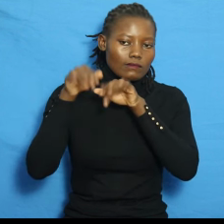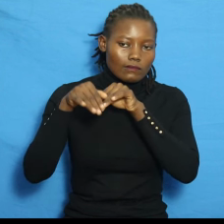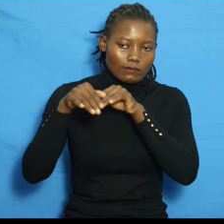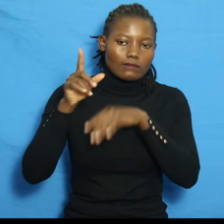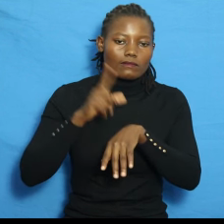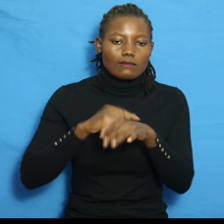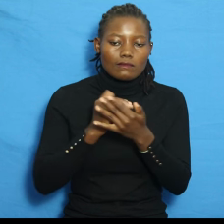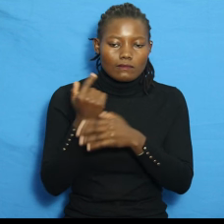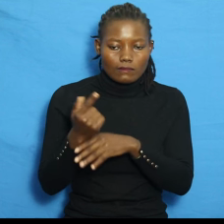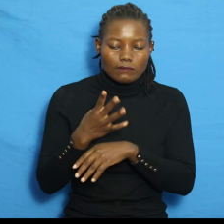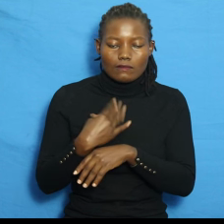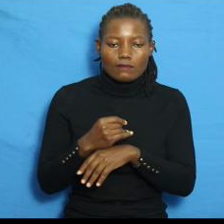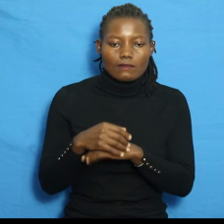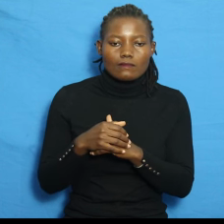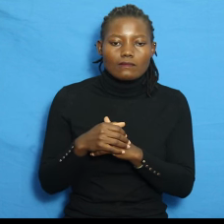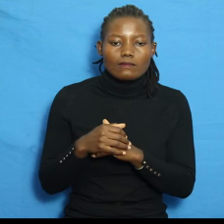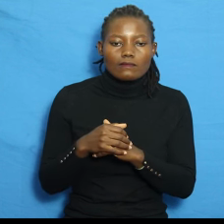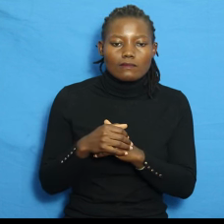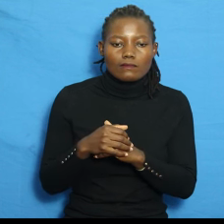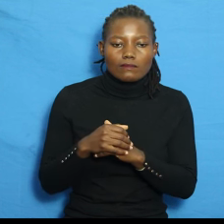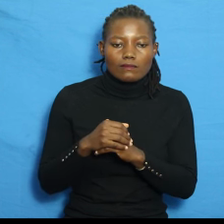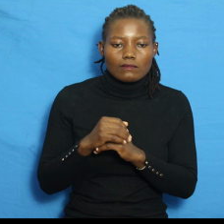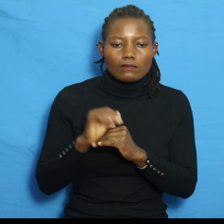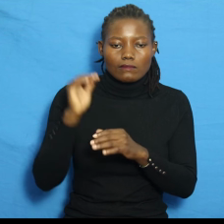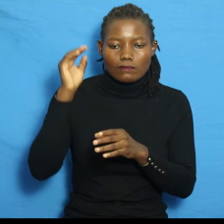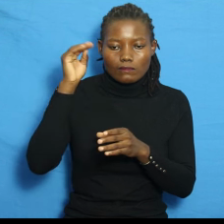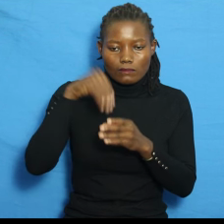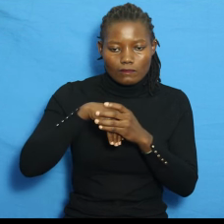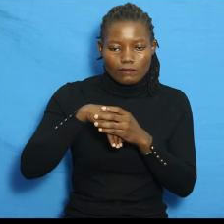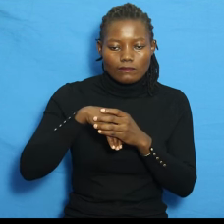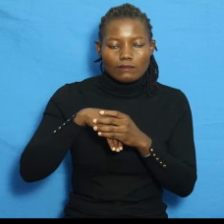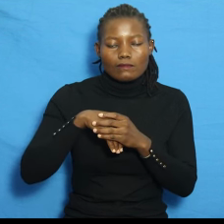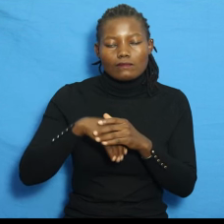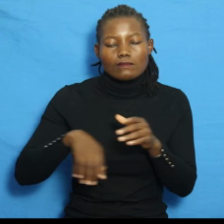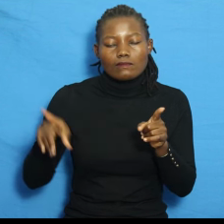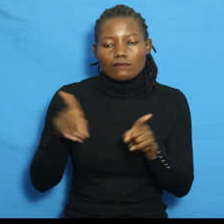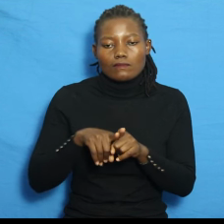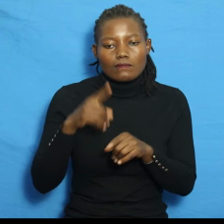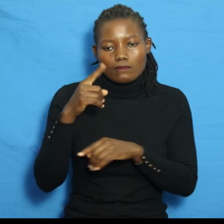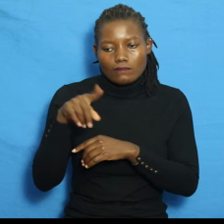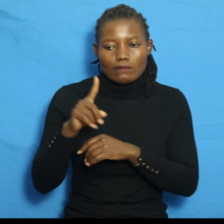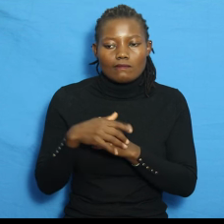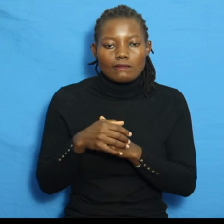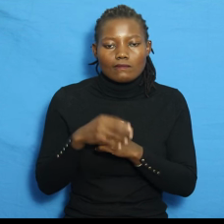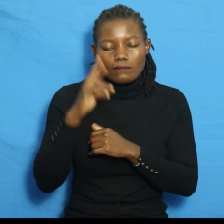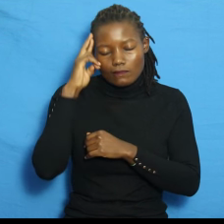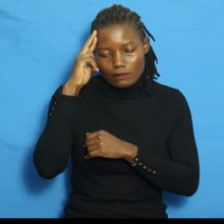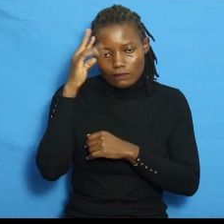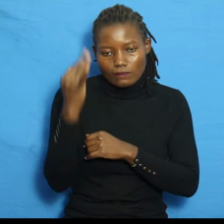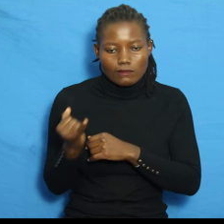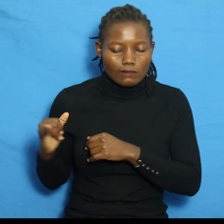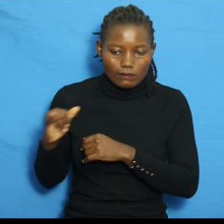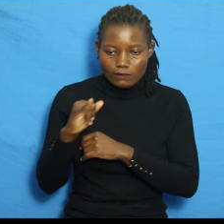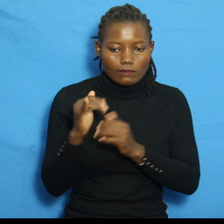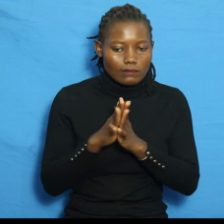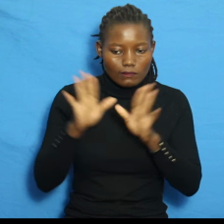A basketball that is thrown to when somebody wants to score in basketball is a